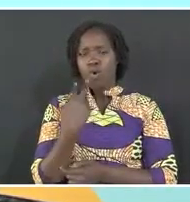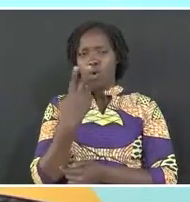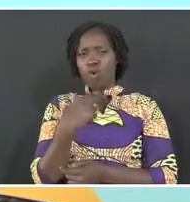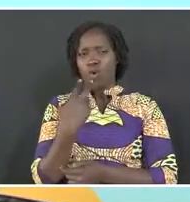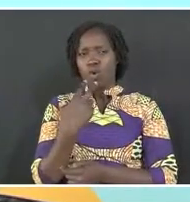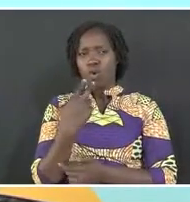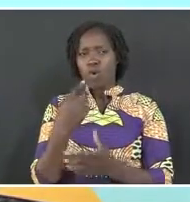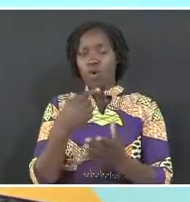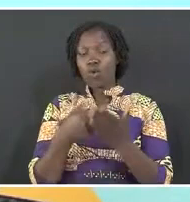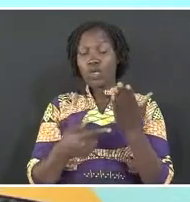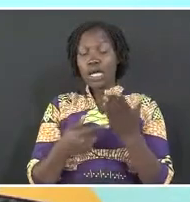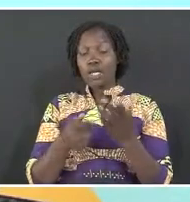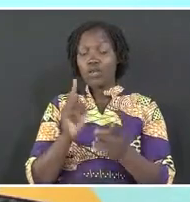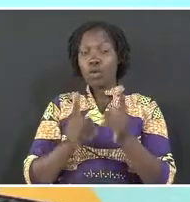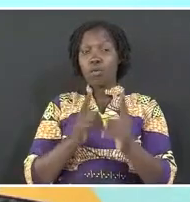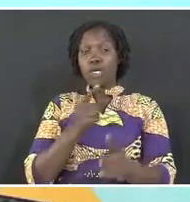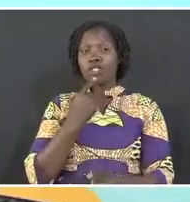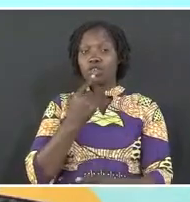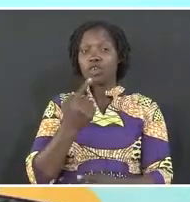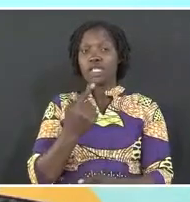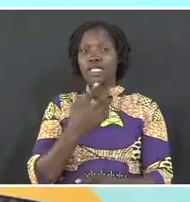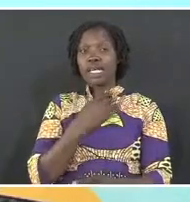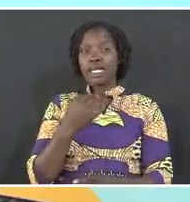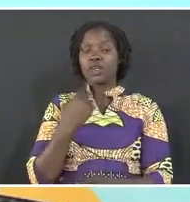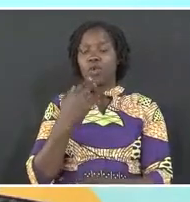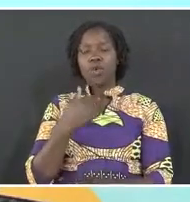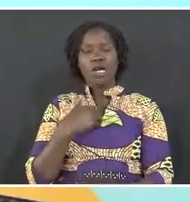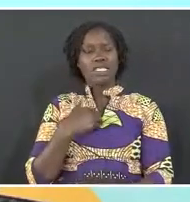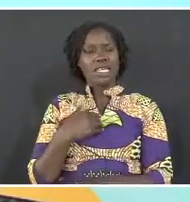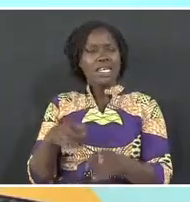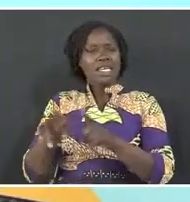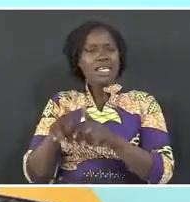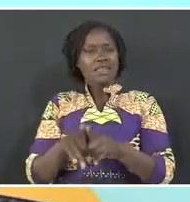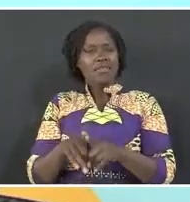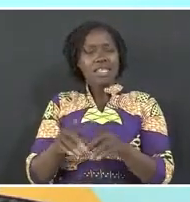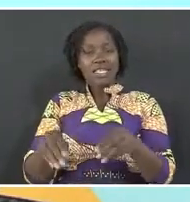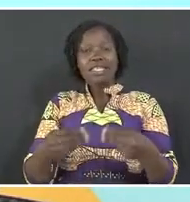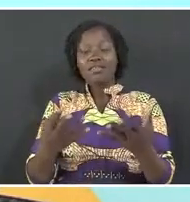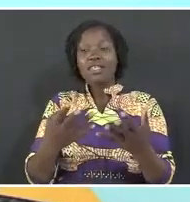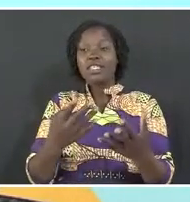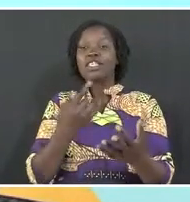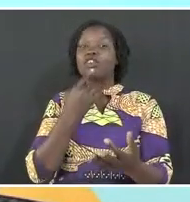What are your marching orders? And who has given these orders?